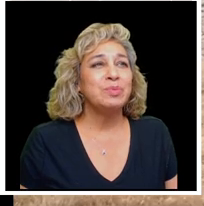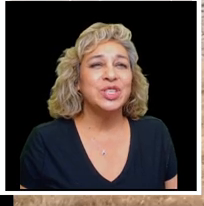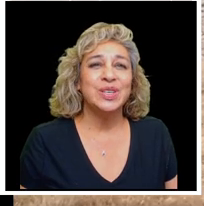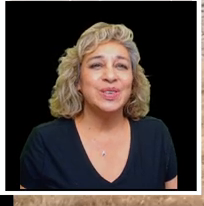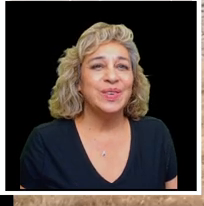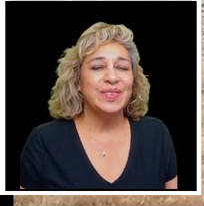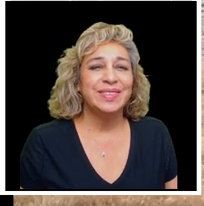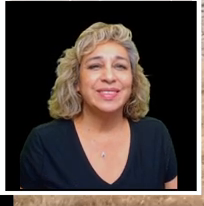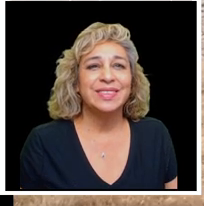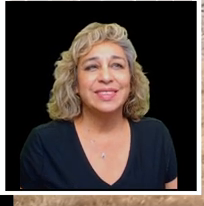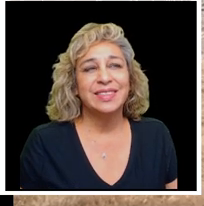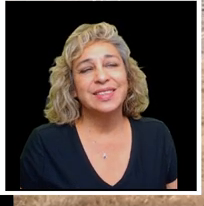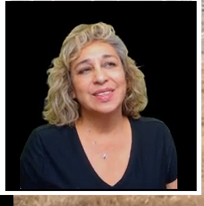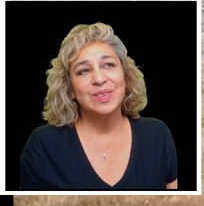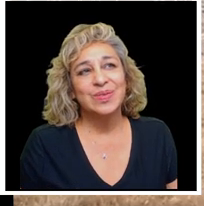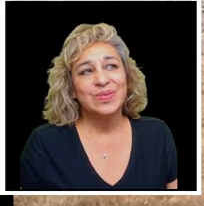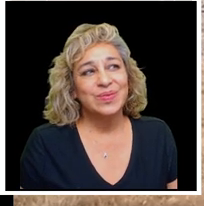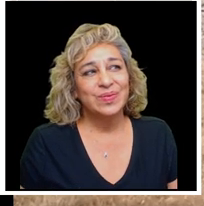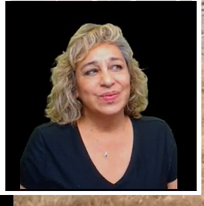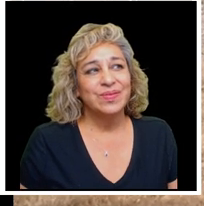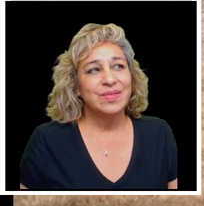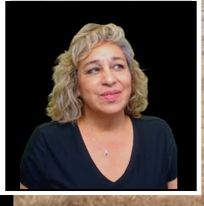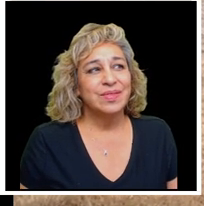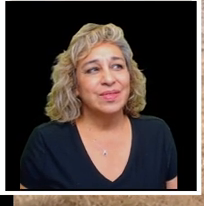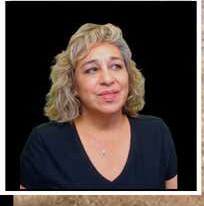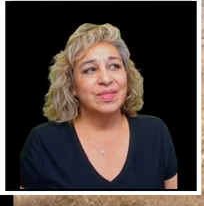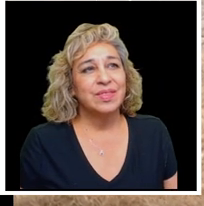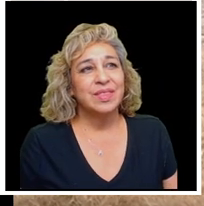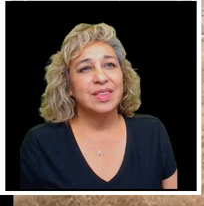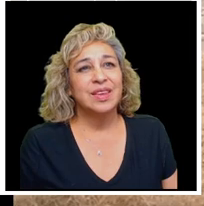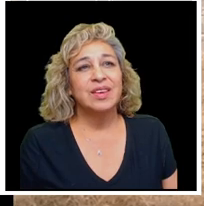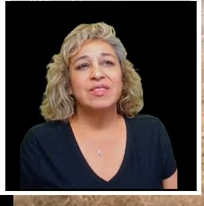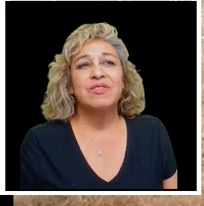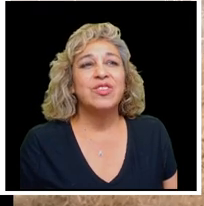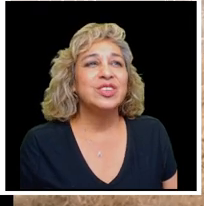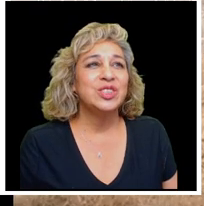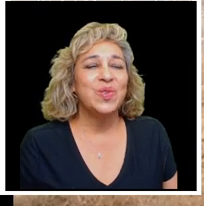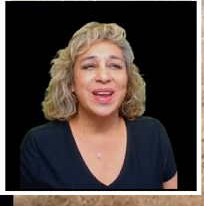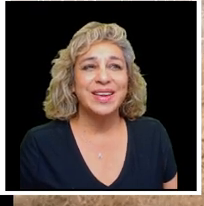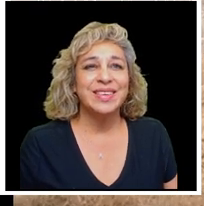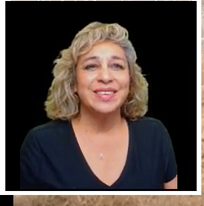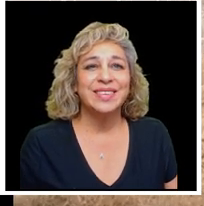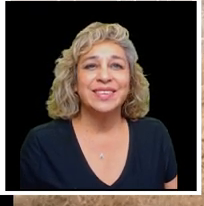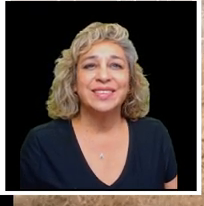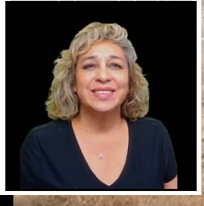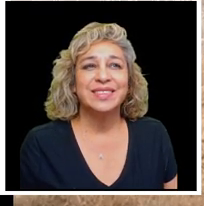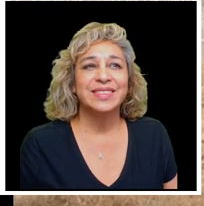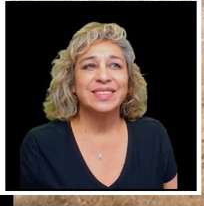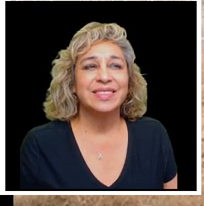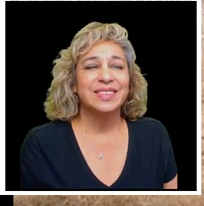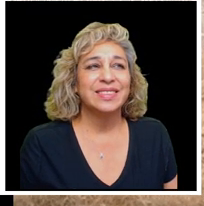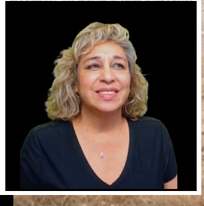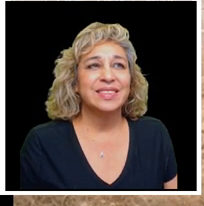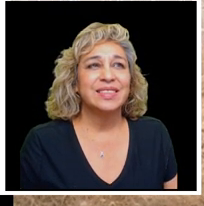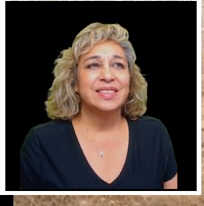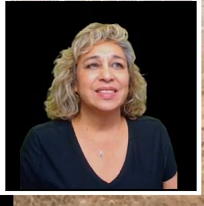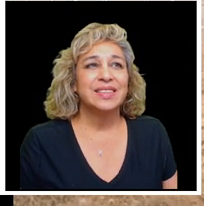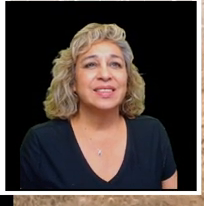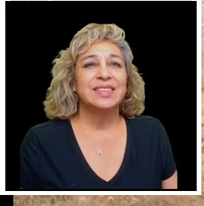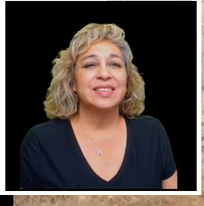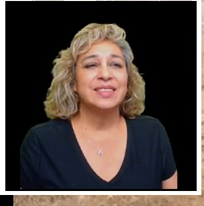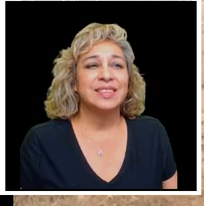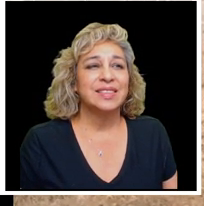exceptional deputy mayor ordered a first-rate gospel